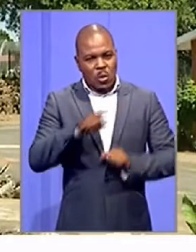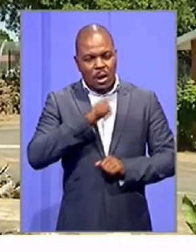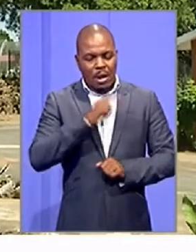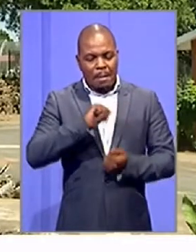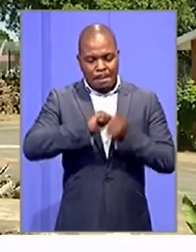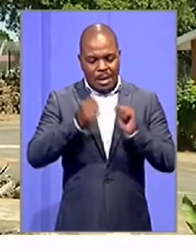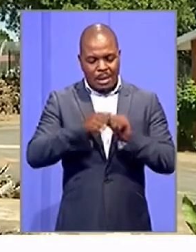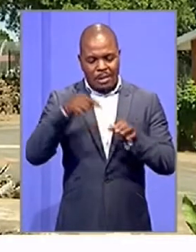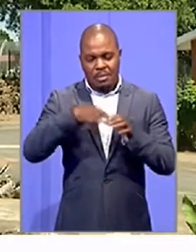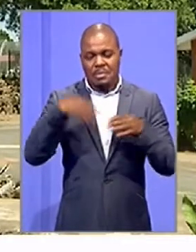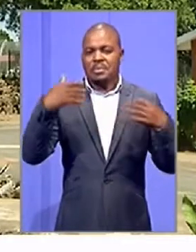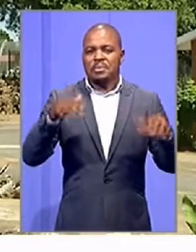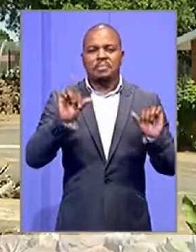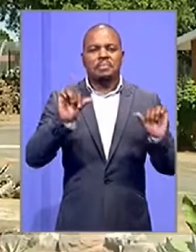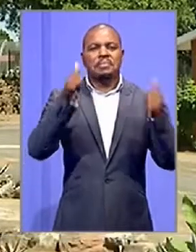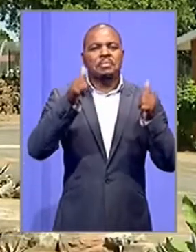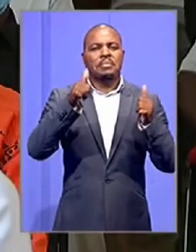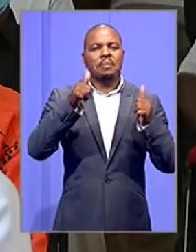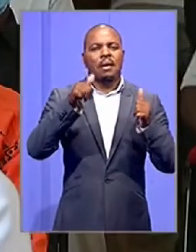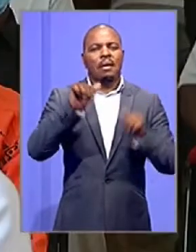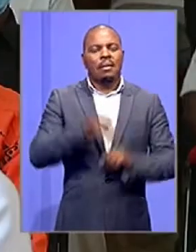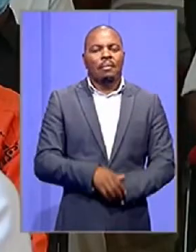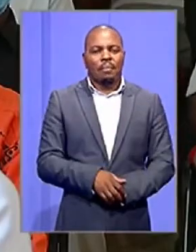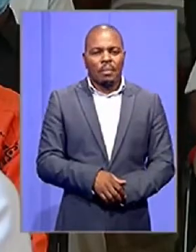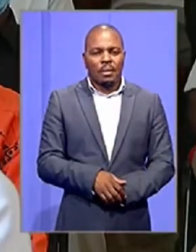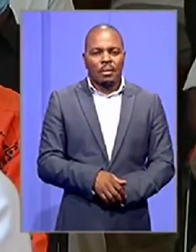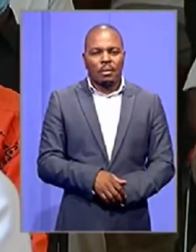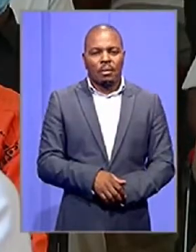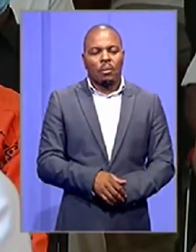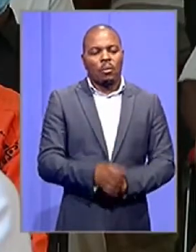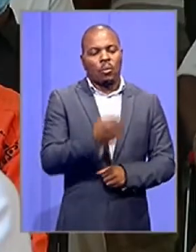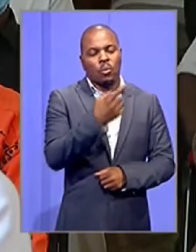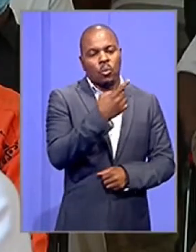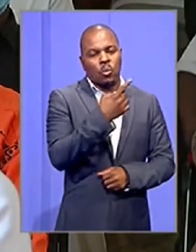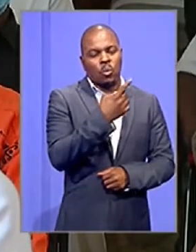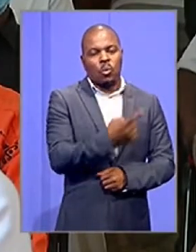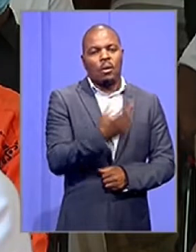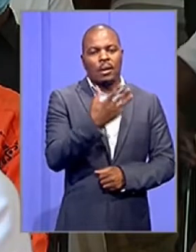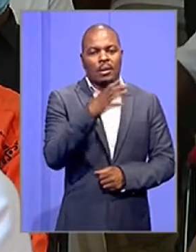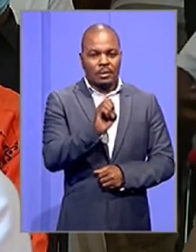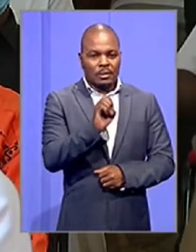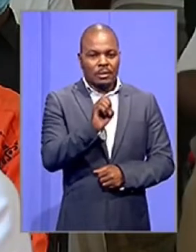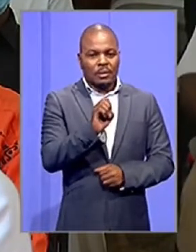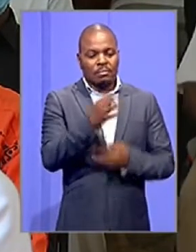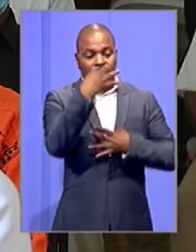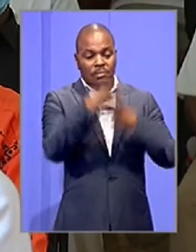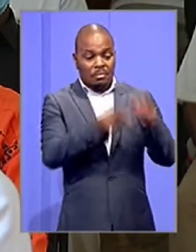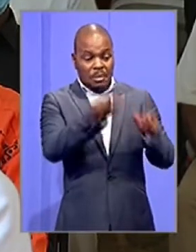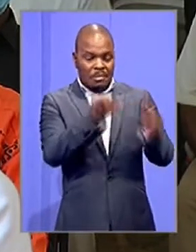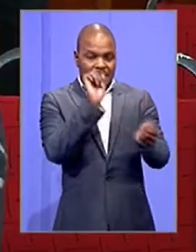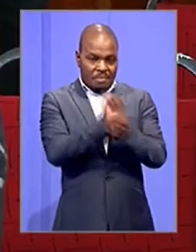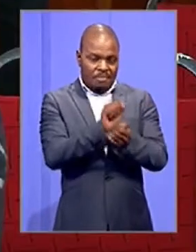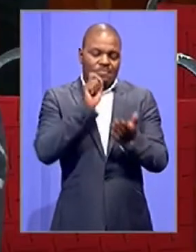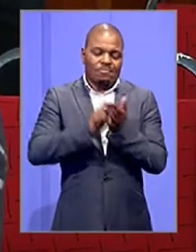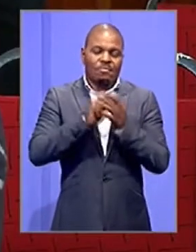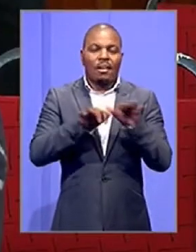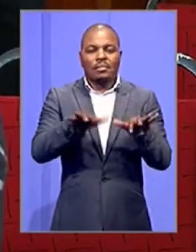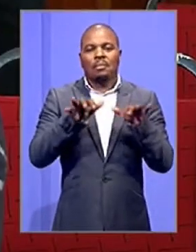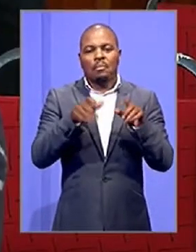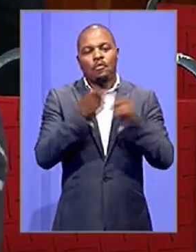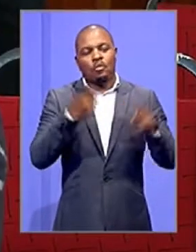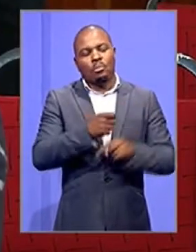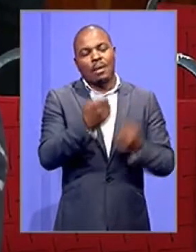on maths and maths, yes. Kiba gole gopa le golo masome senyane ba ngwadile go ditlhatlhofo tsa matriki ngwagola